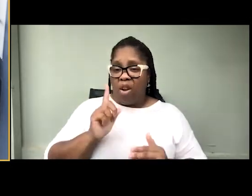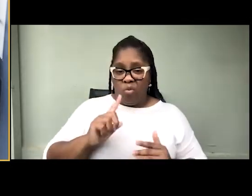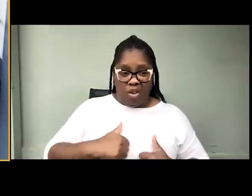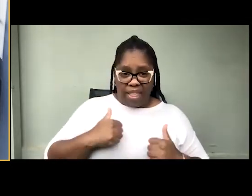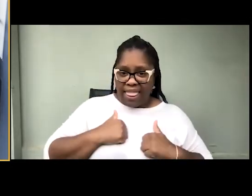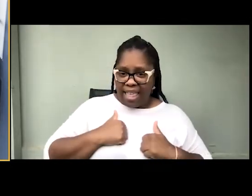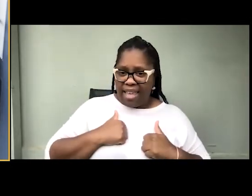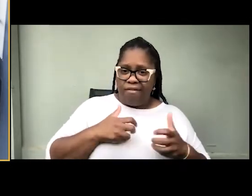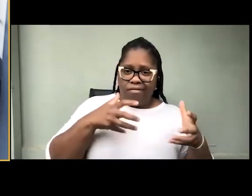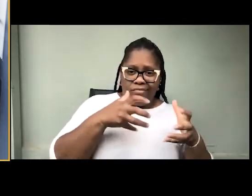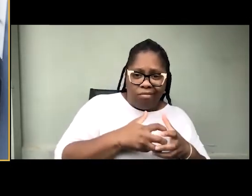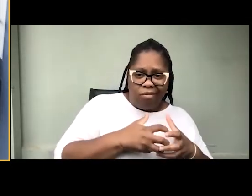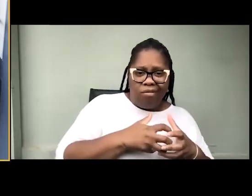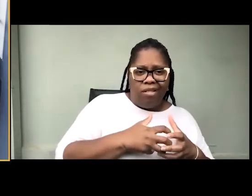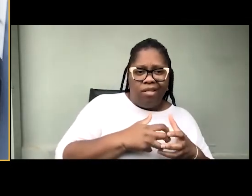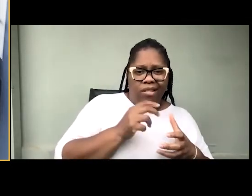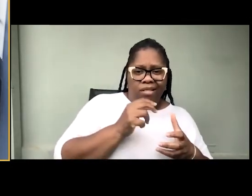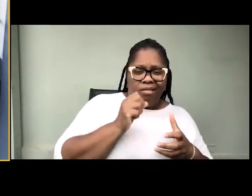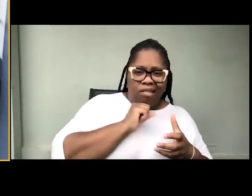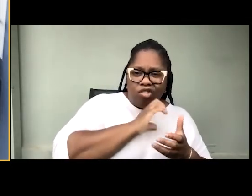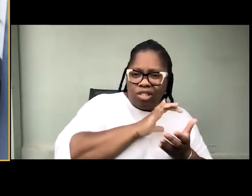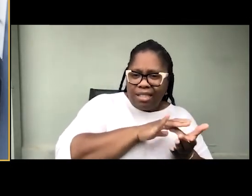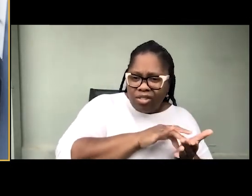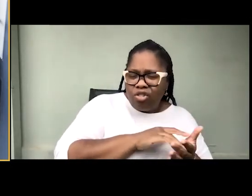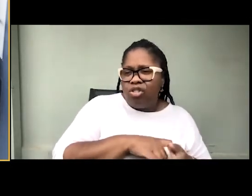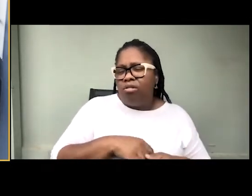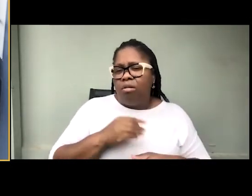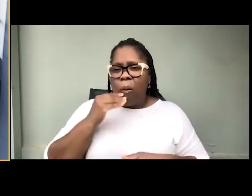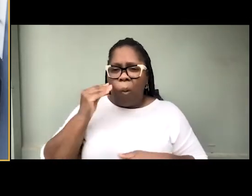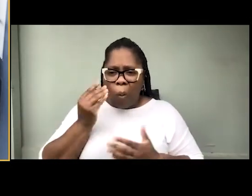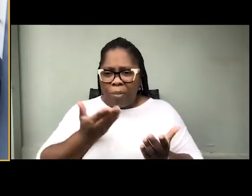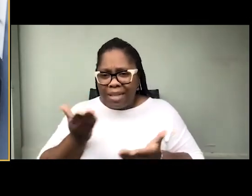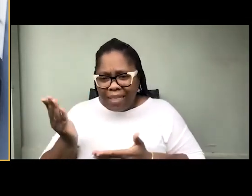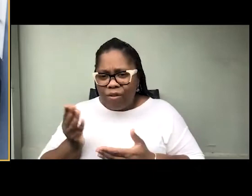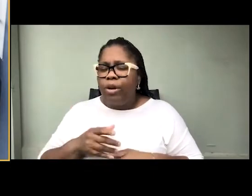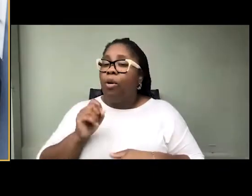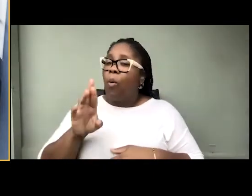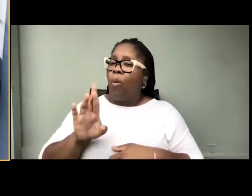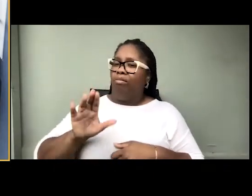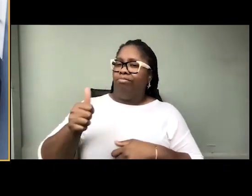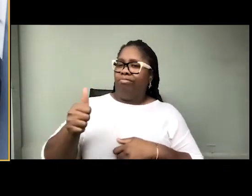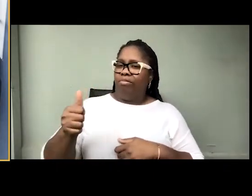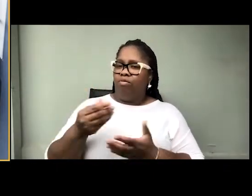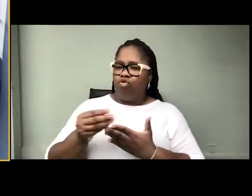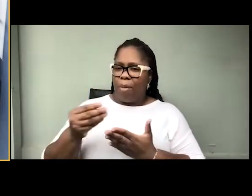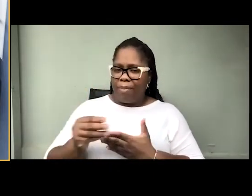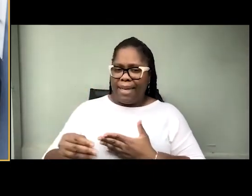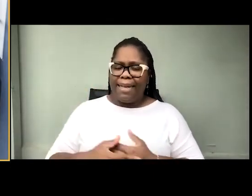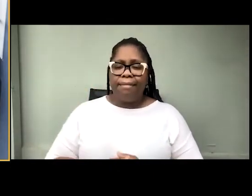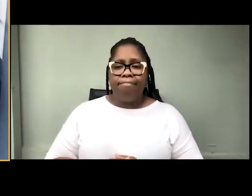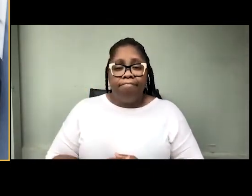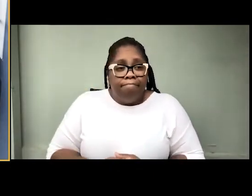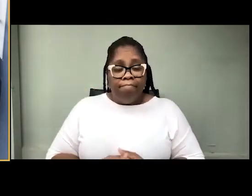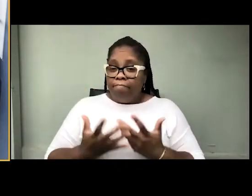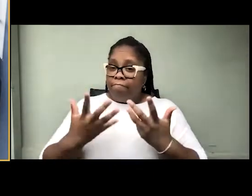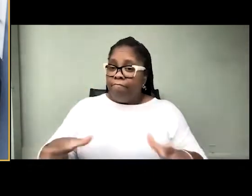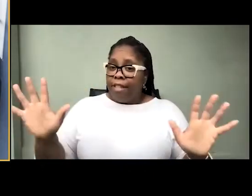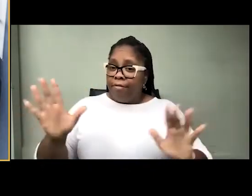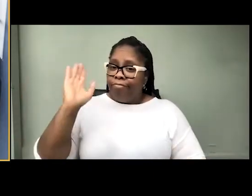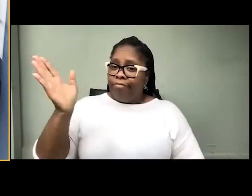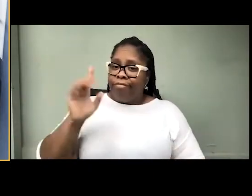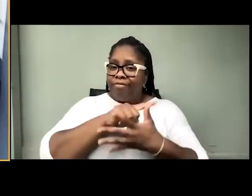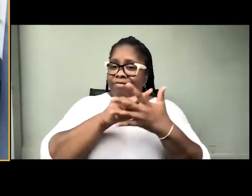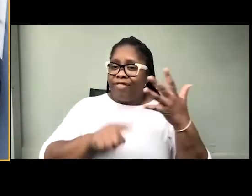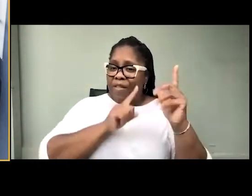home delivery or just via their own shopping. So those are the 5 gold goals.